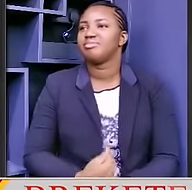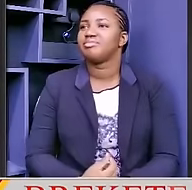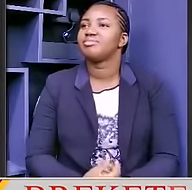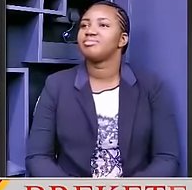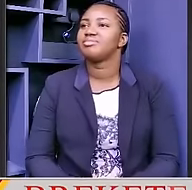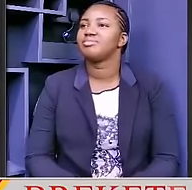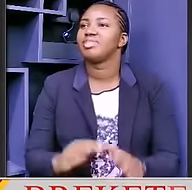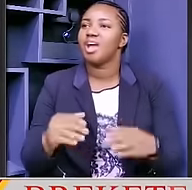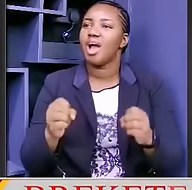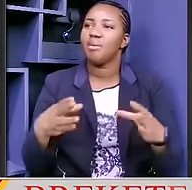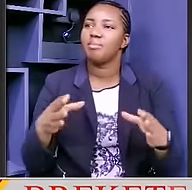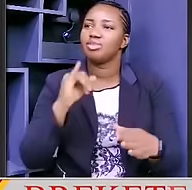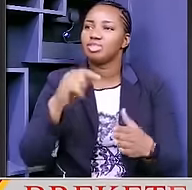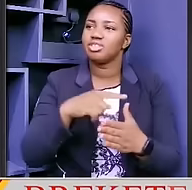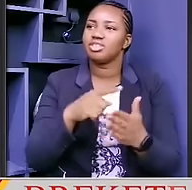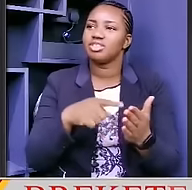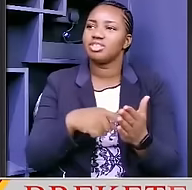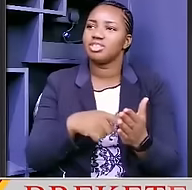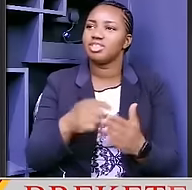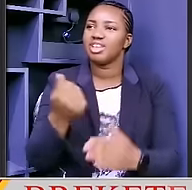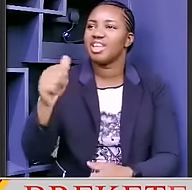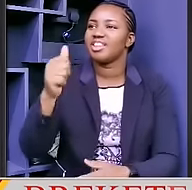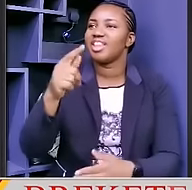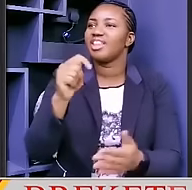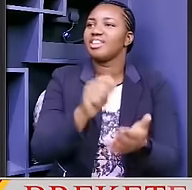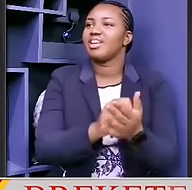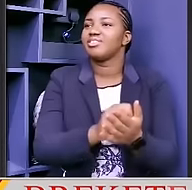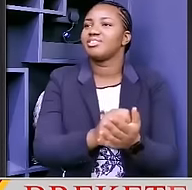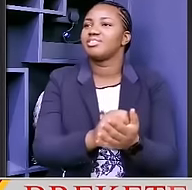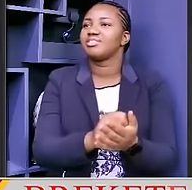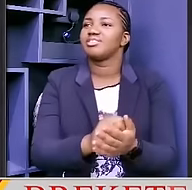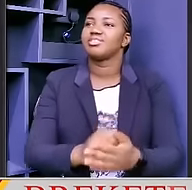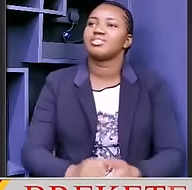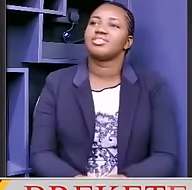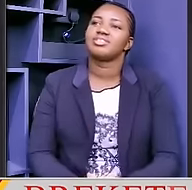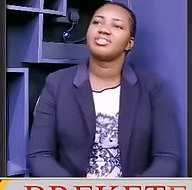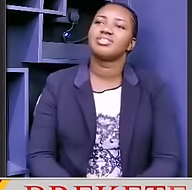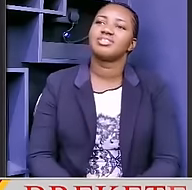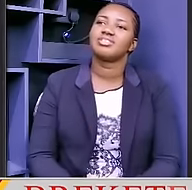Oh. How much be this one? Sir, 10,000, sir.